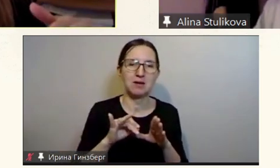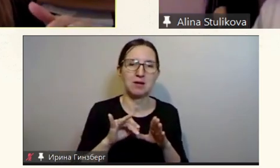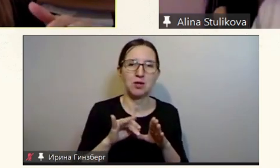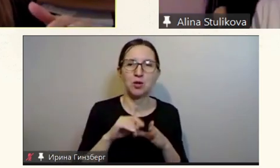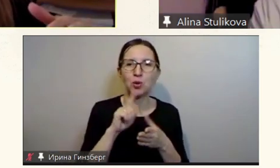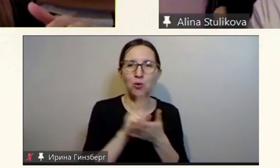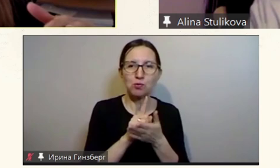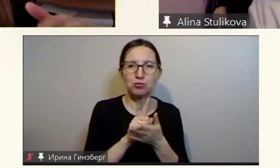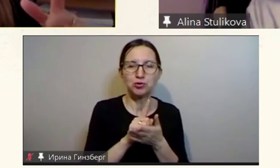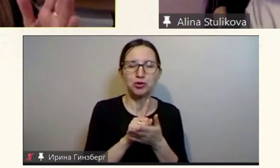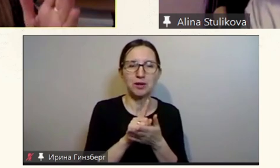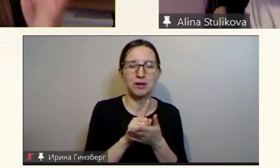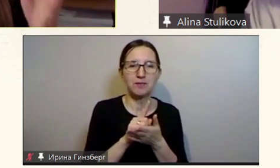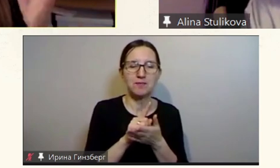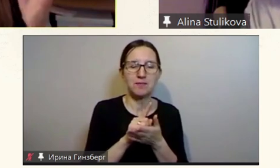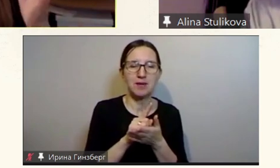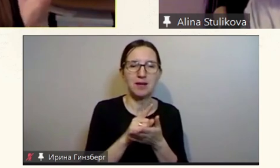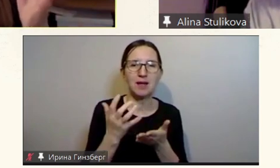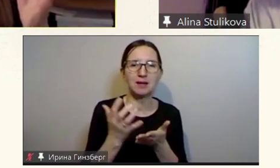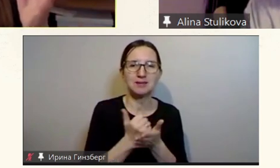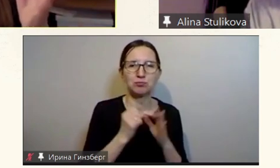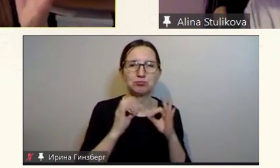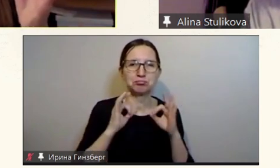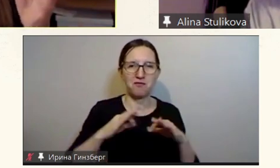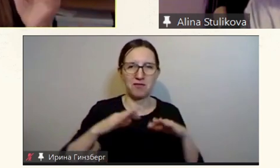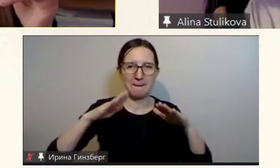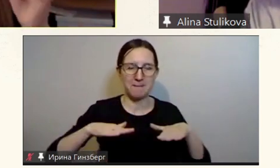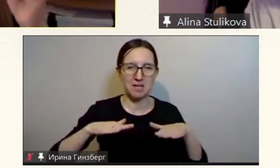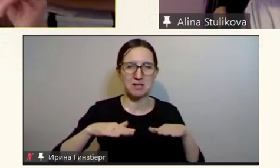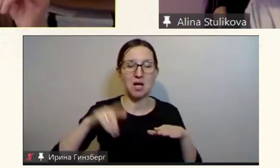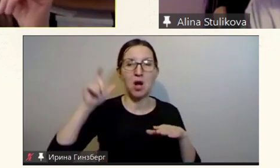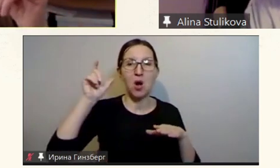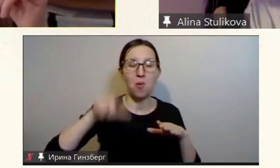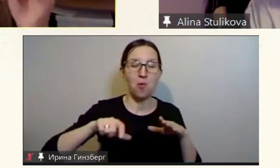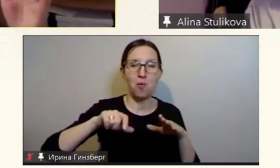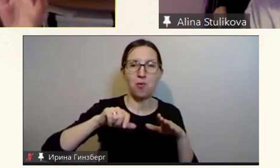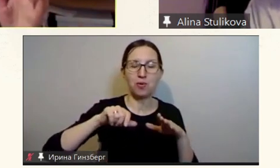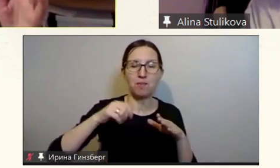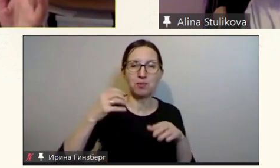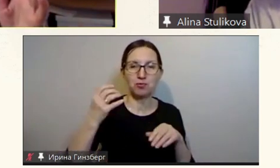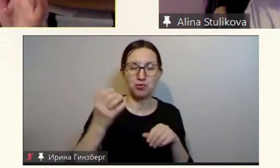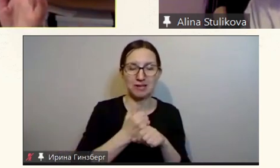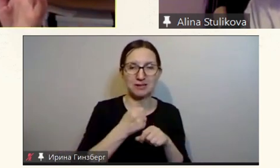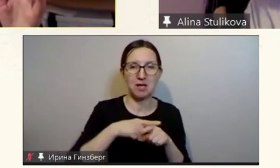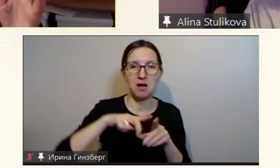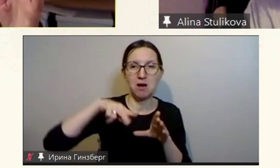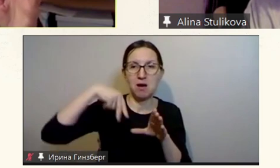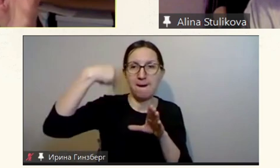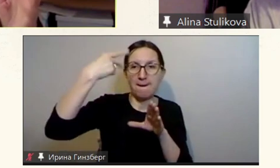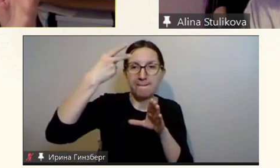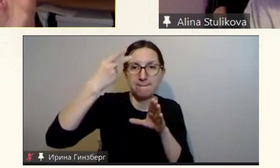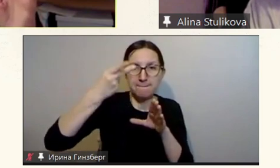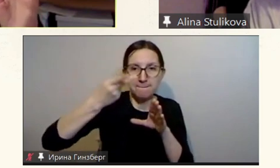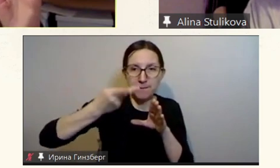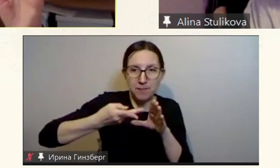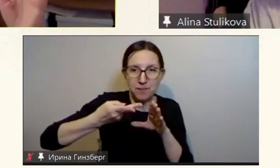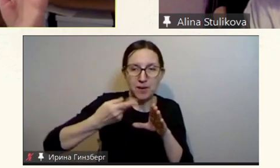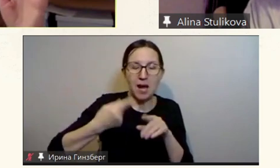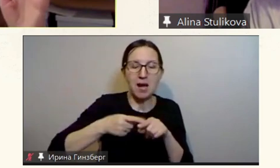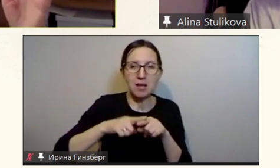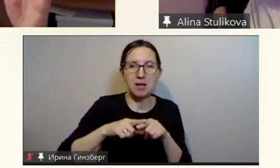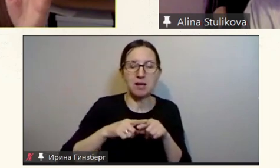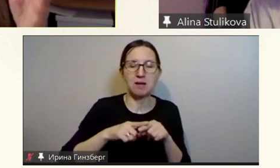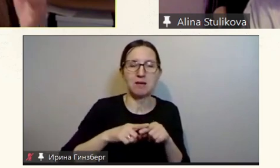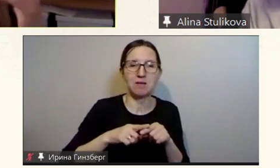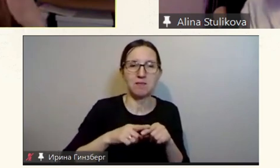on the slab. He has to find it precisely. He has to land exactly in the right place. And then he has